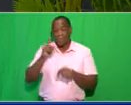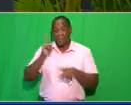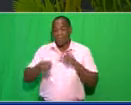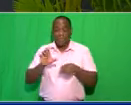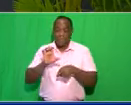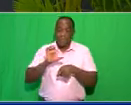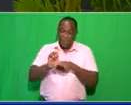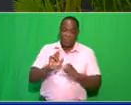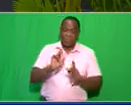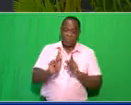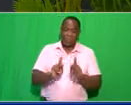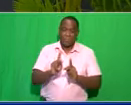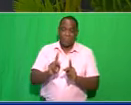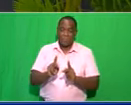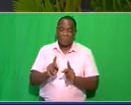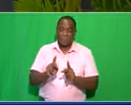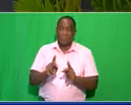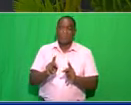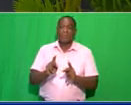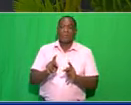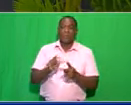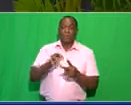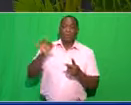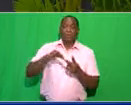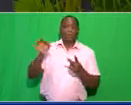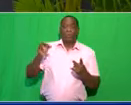those choices. So what you have to do is to